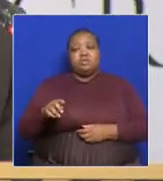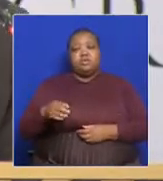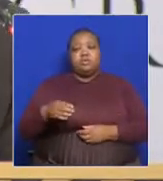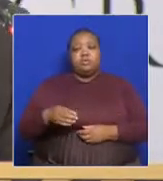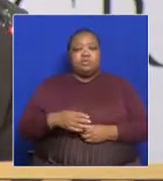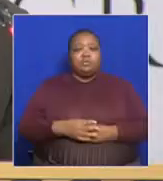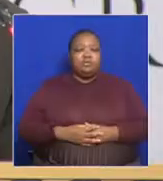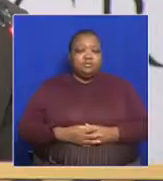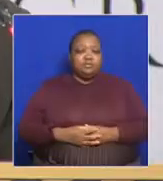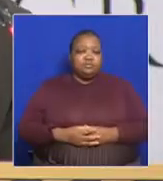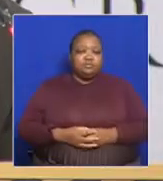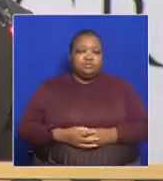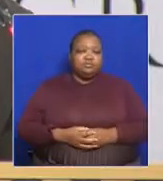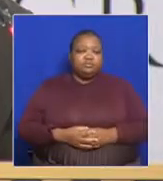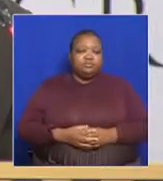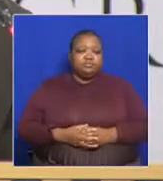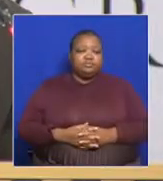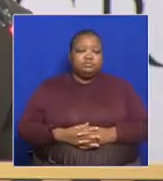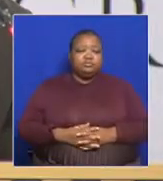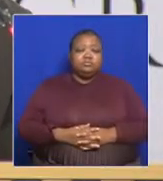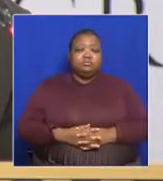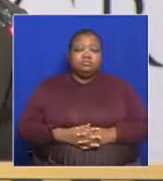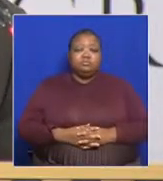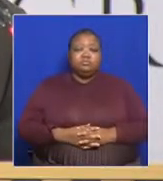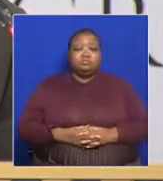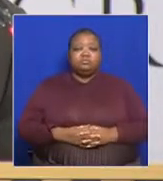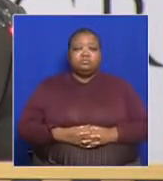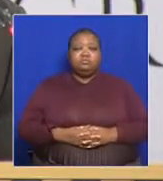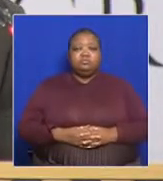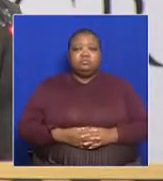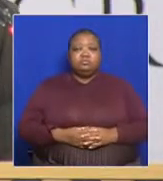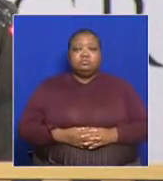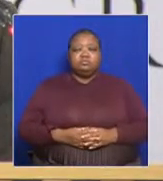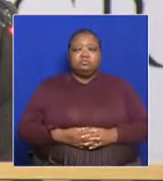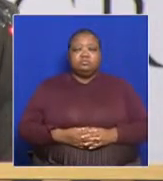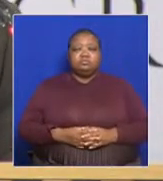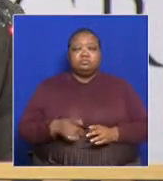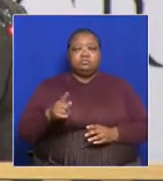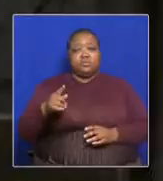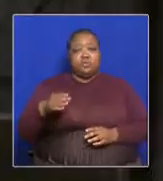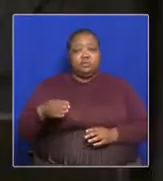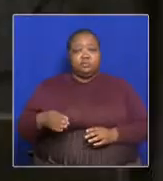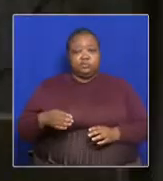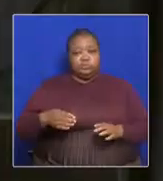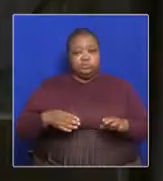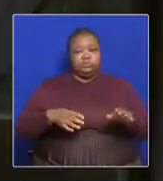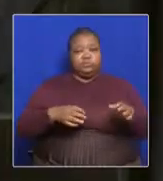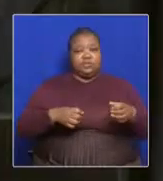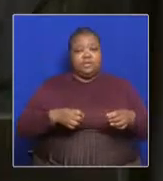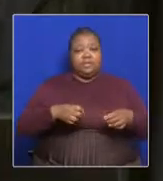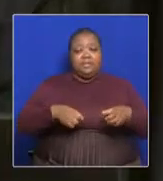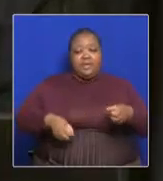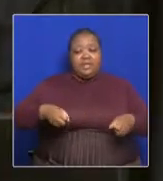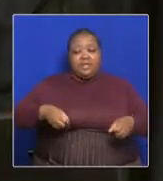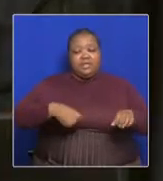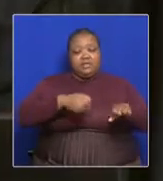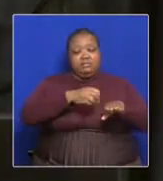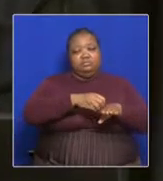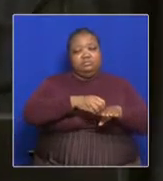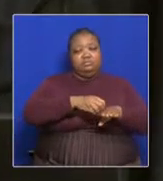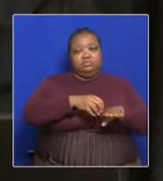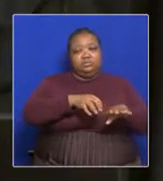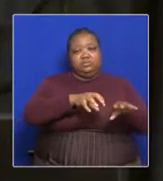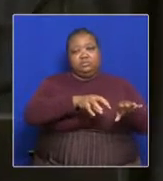All of these bags were offloaded and the bricks were kept on the side of them. So the bags offloaded,